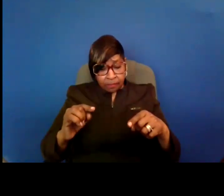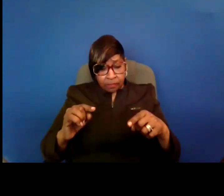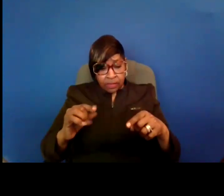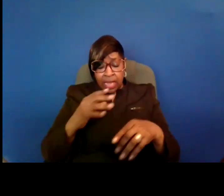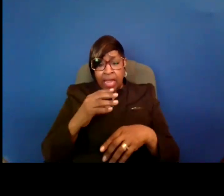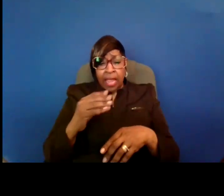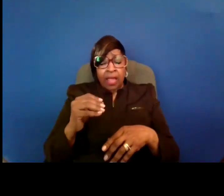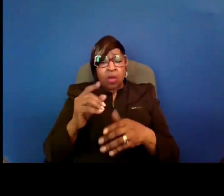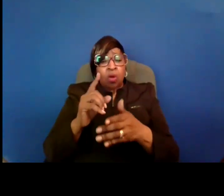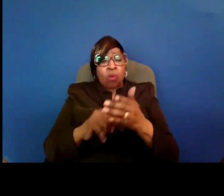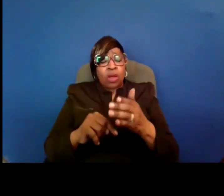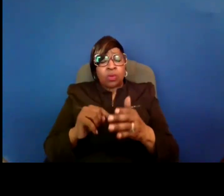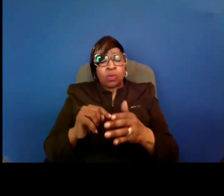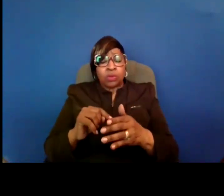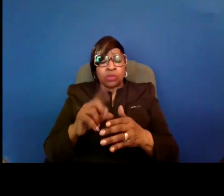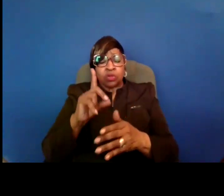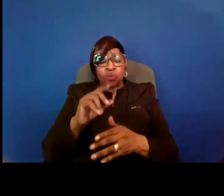And what would you like instead?